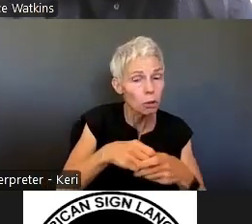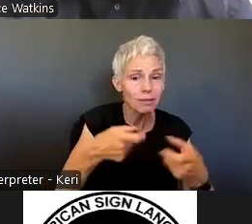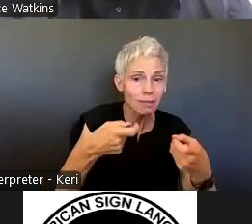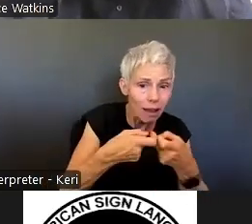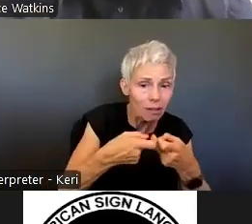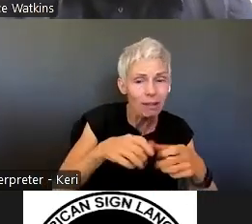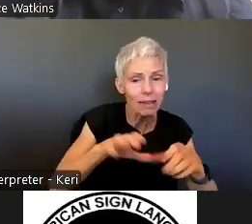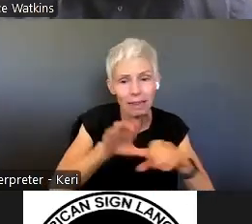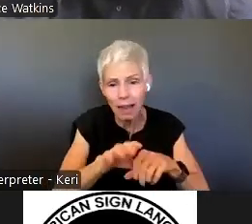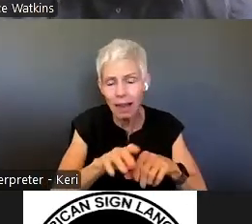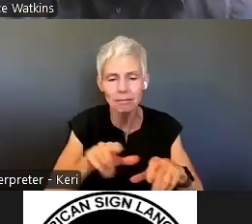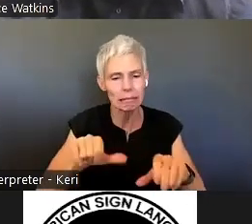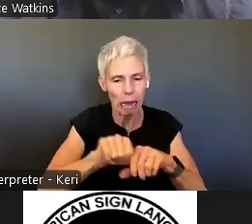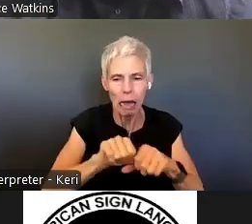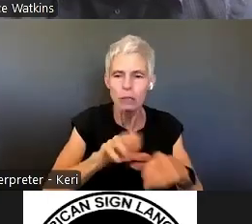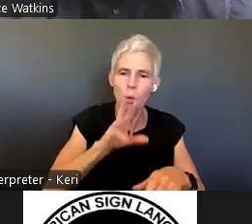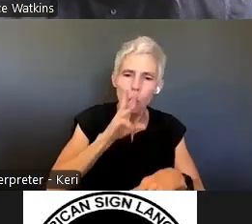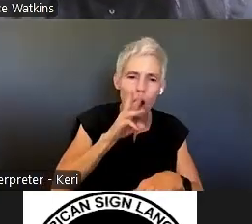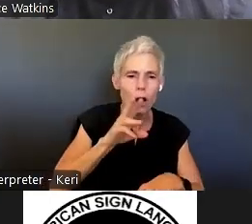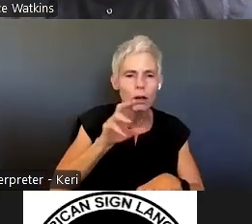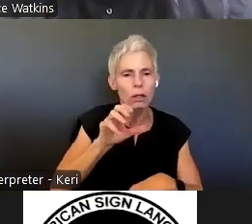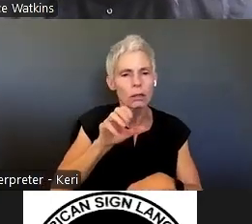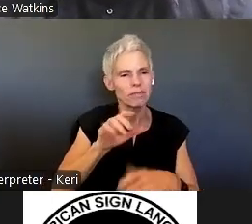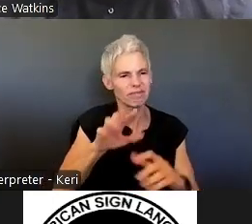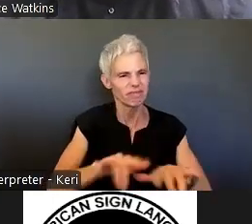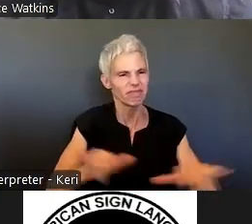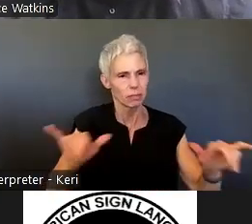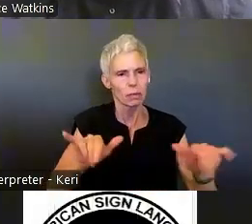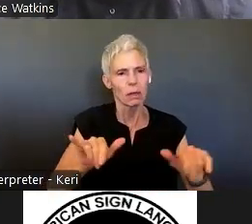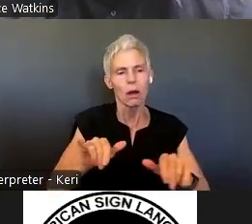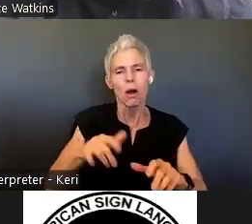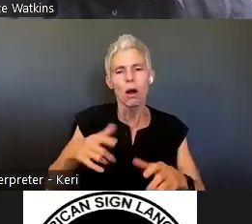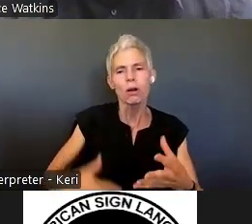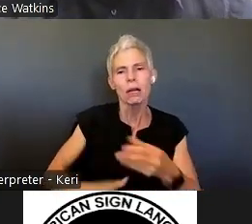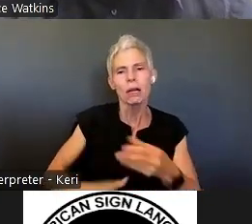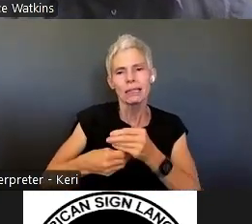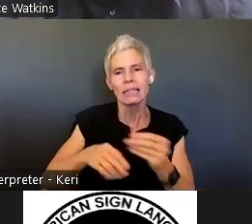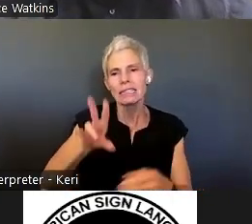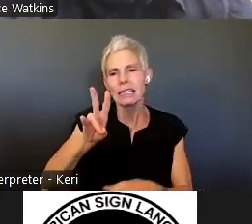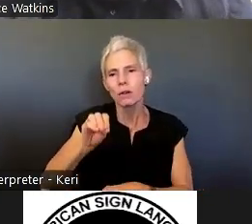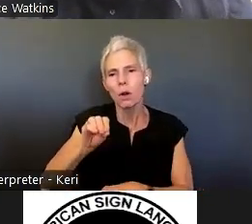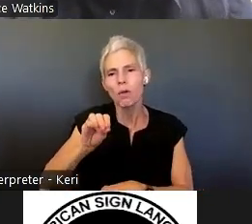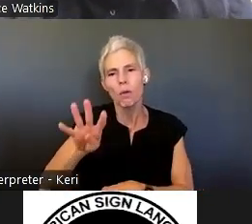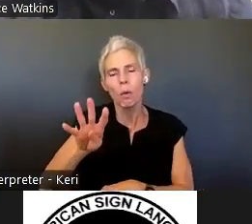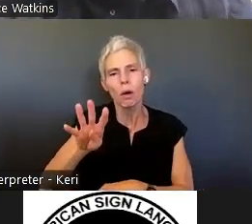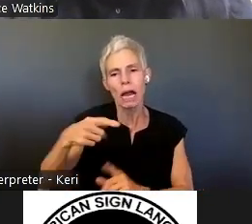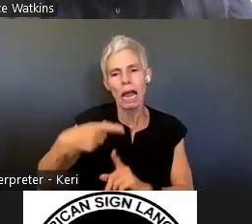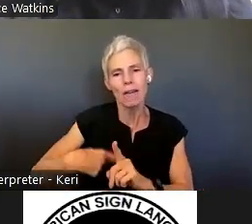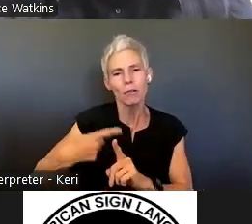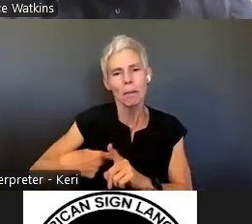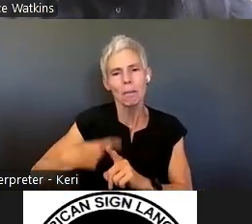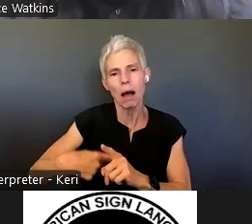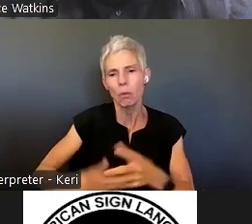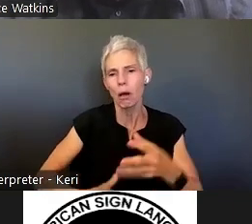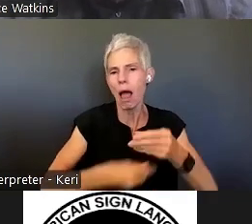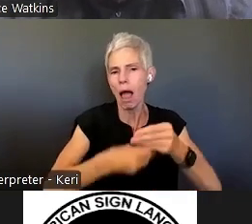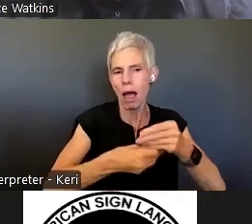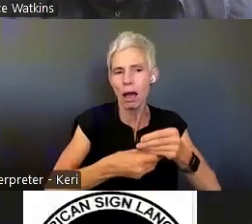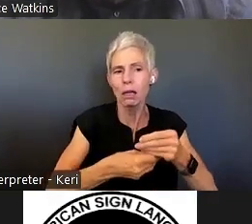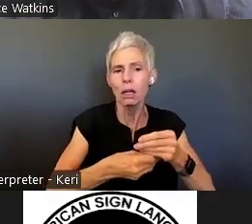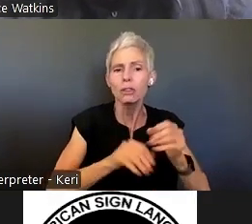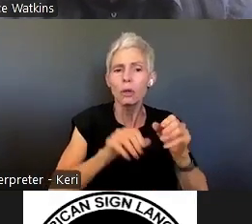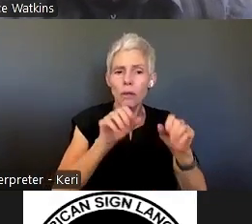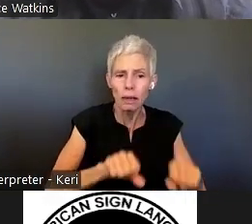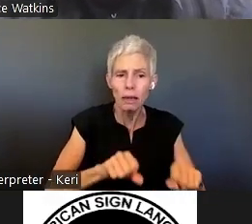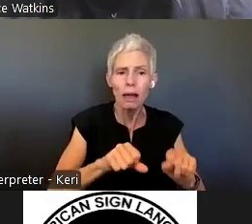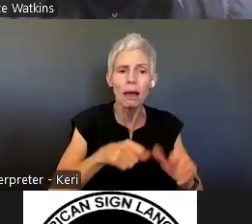And we also attached the $704 a month subsidy to it to make sure that they would not only be able to afford their rent,